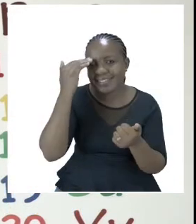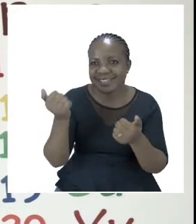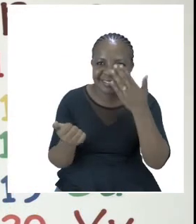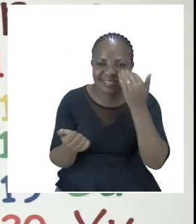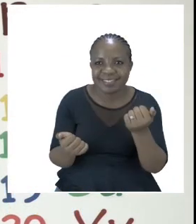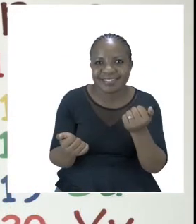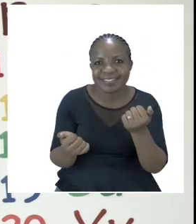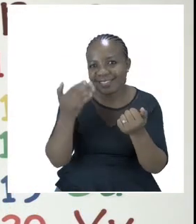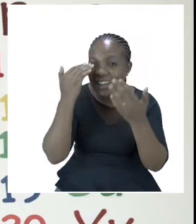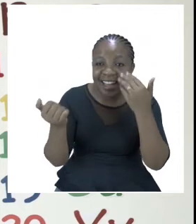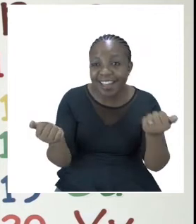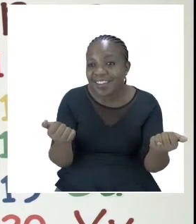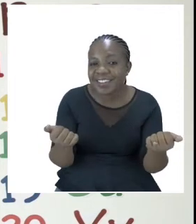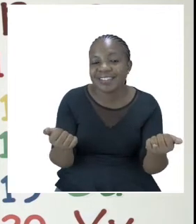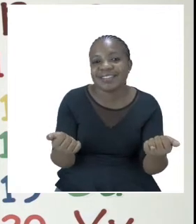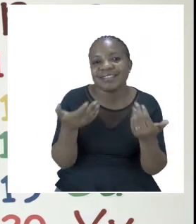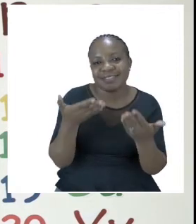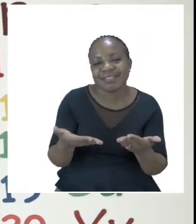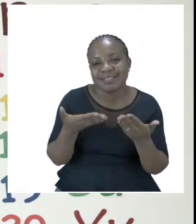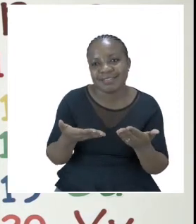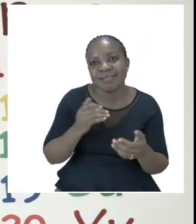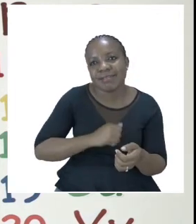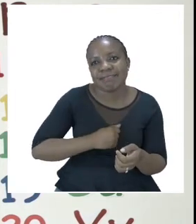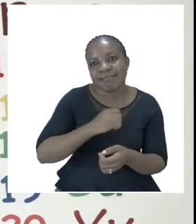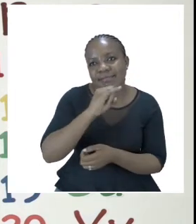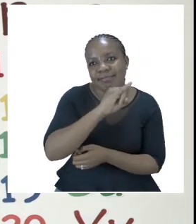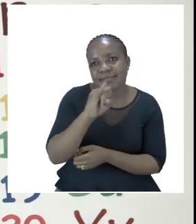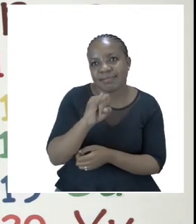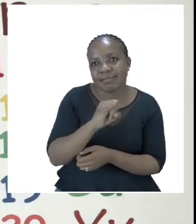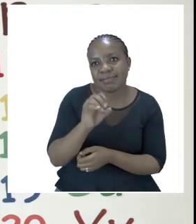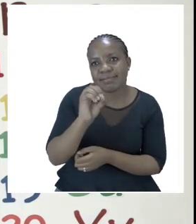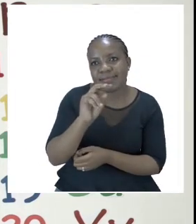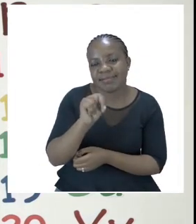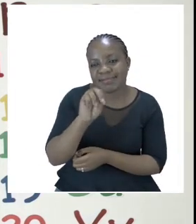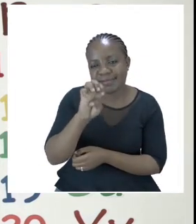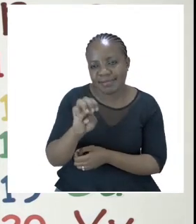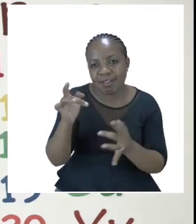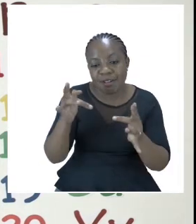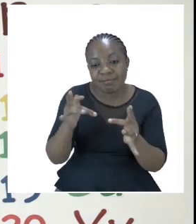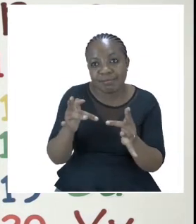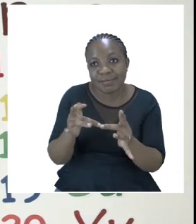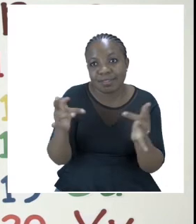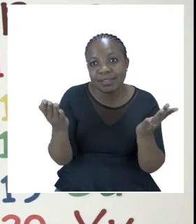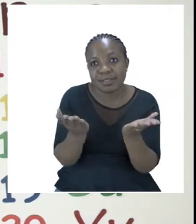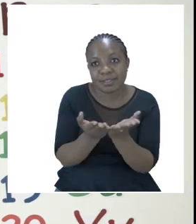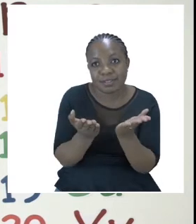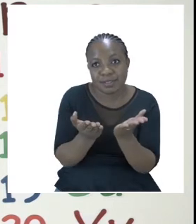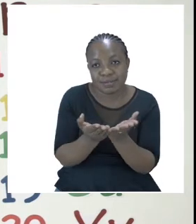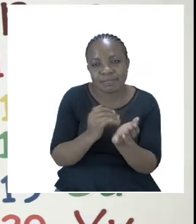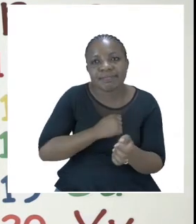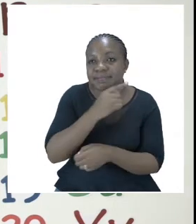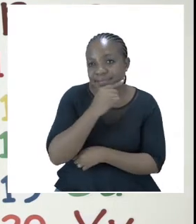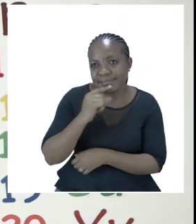Hello, grade ones, and welcome to My Zone Online School. My name is Teacher Mutsa,